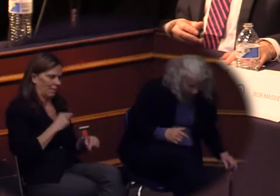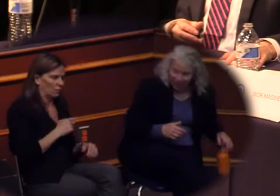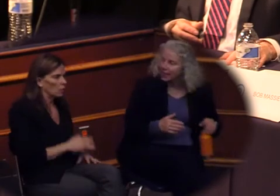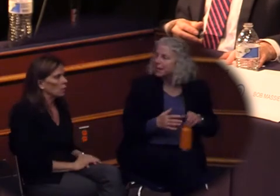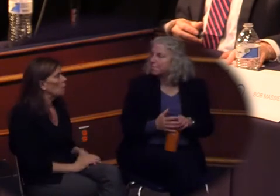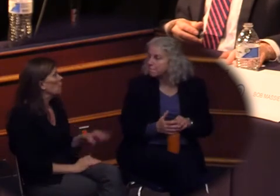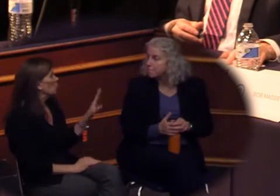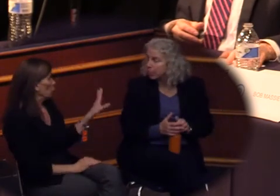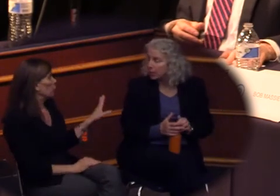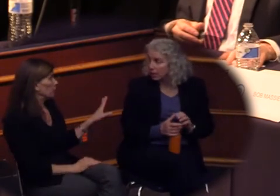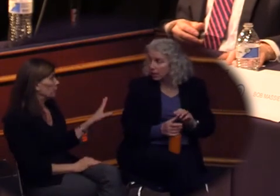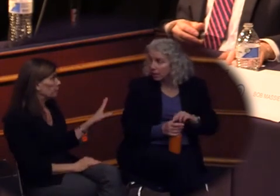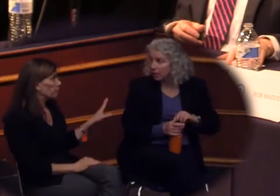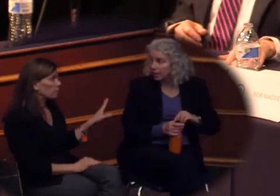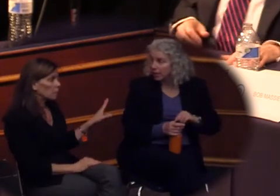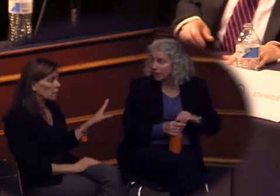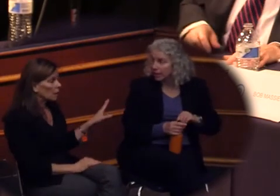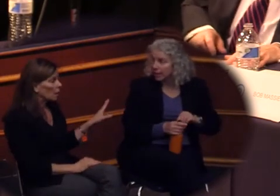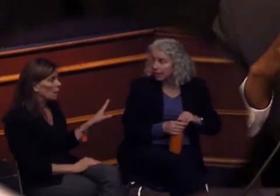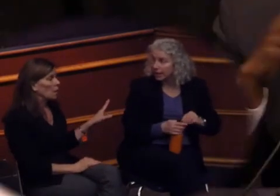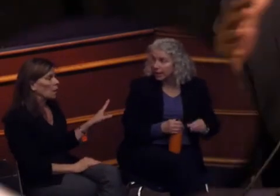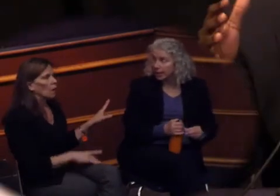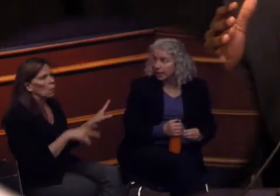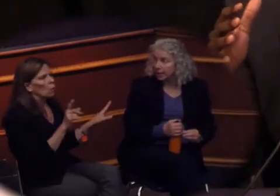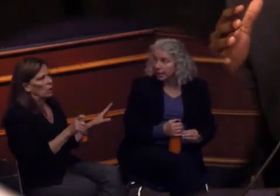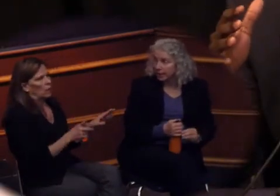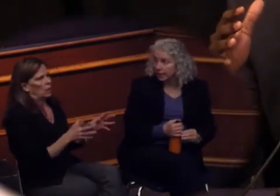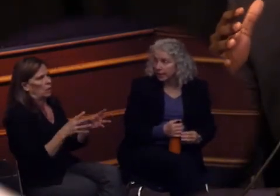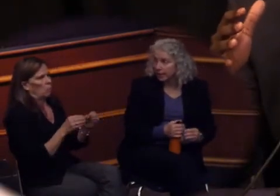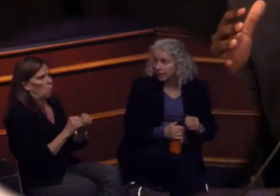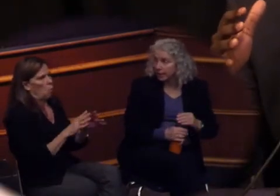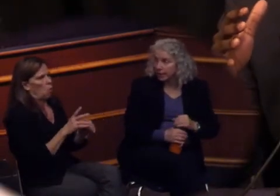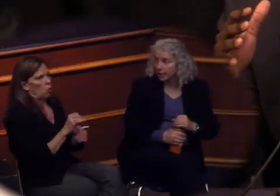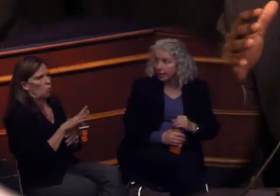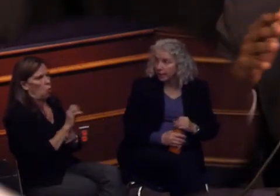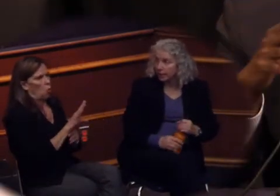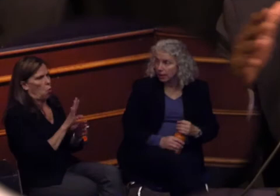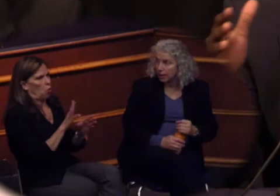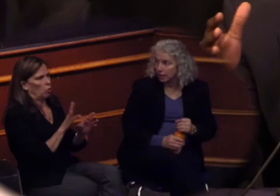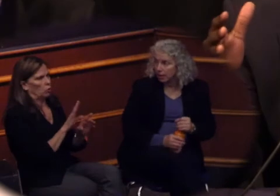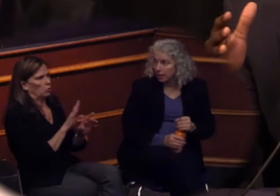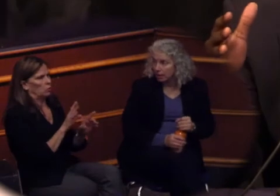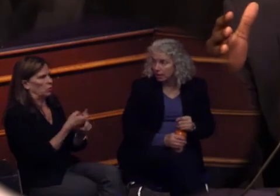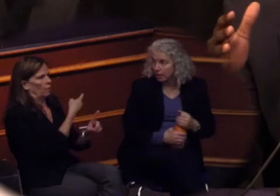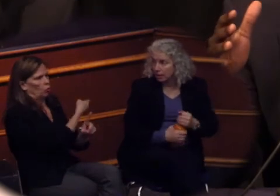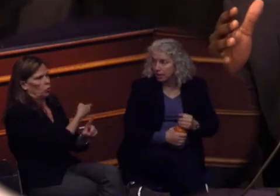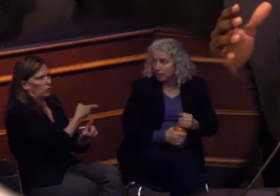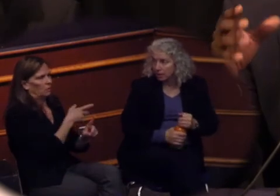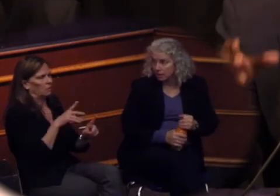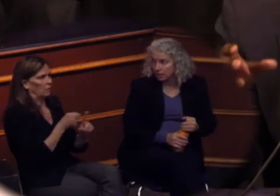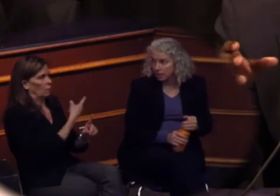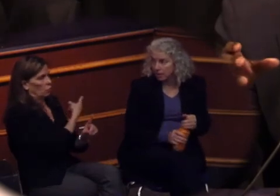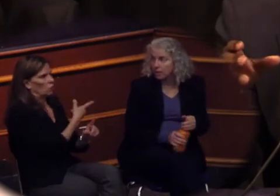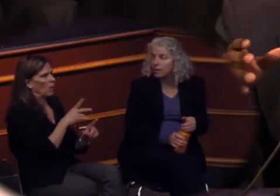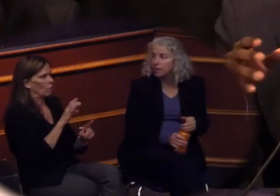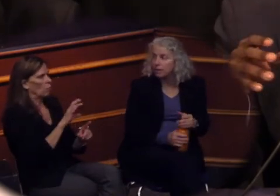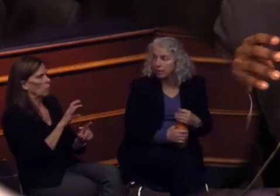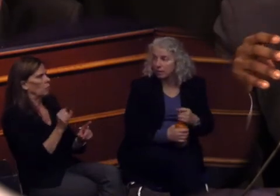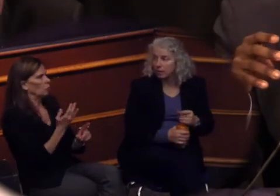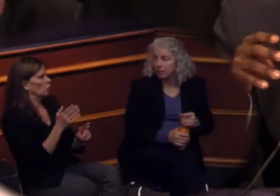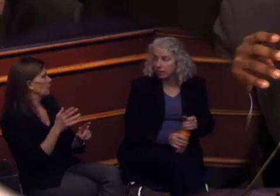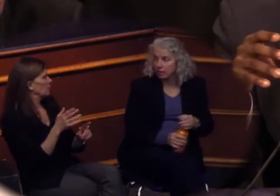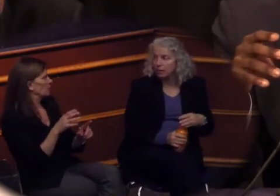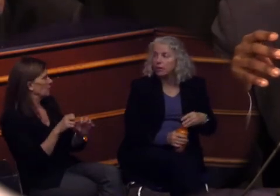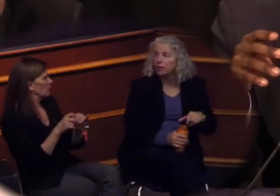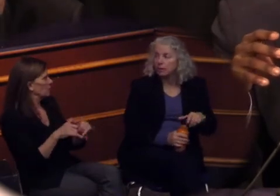Look, we need more court diversion, diverting people away from the criminal justice system that